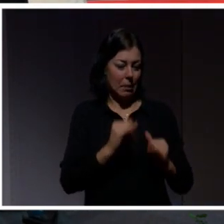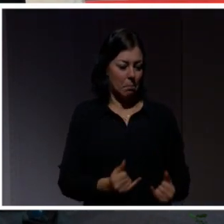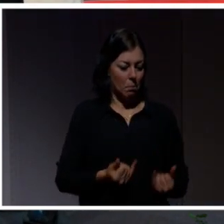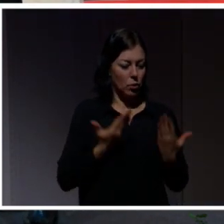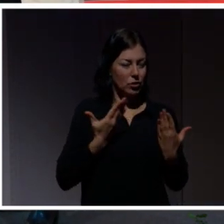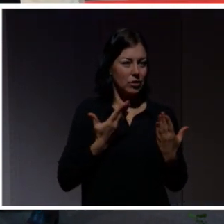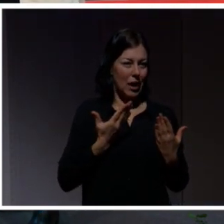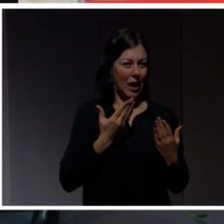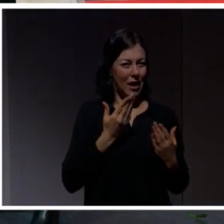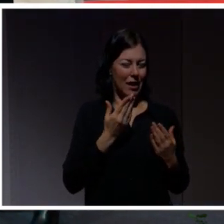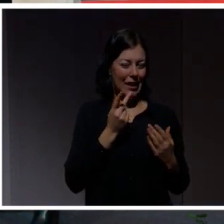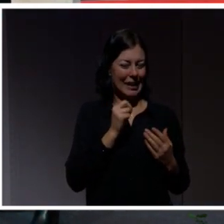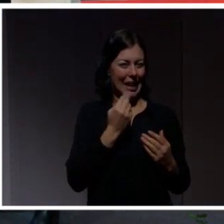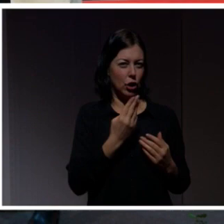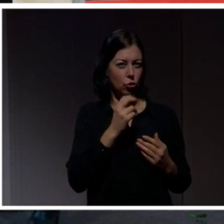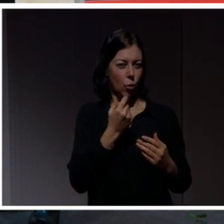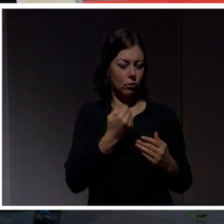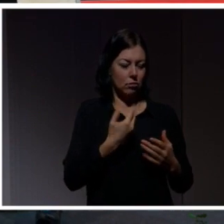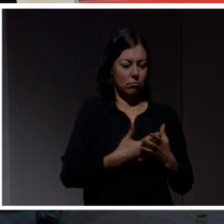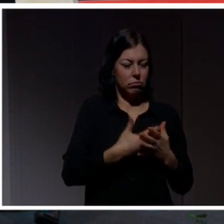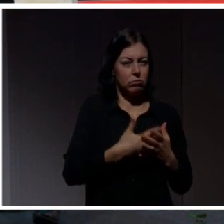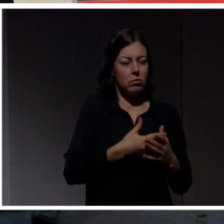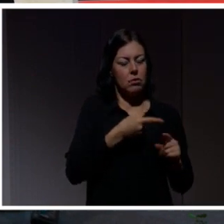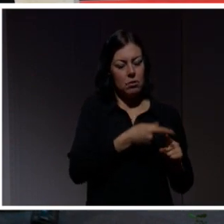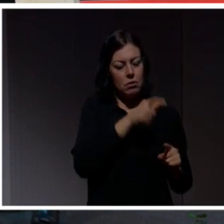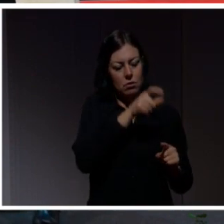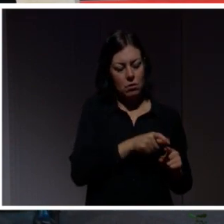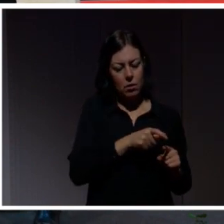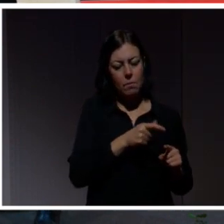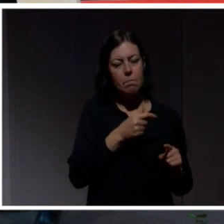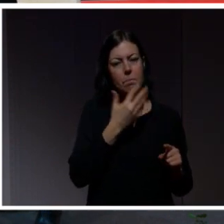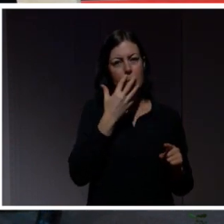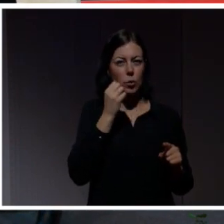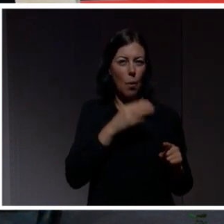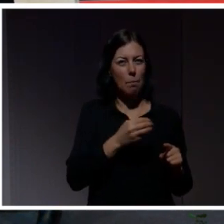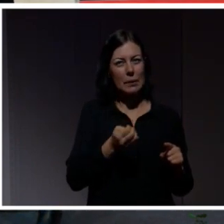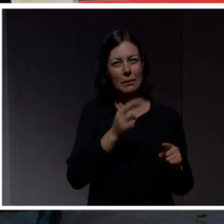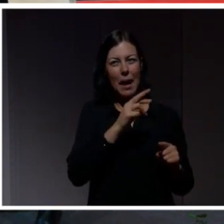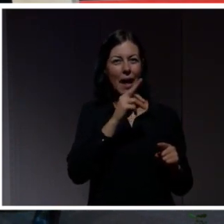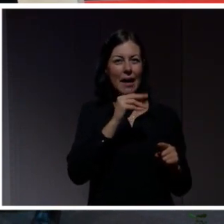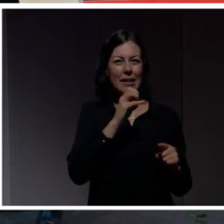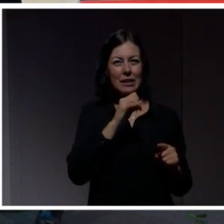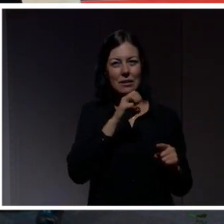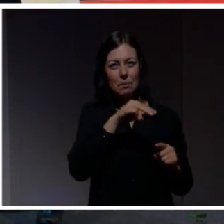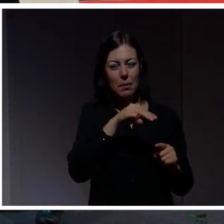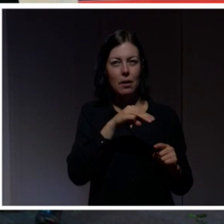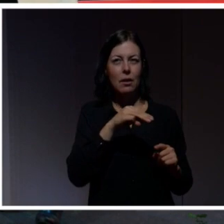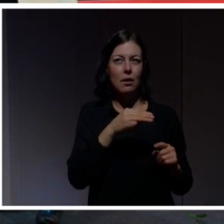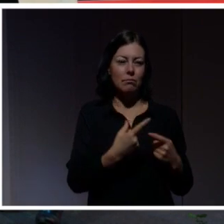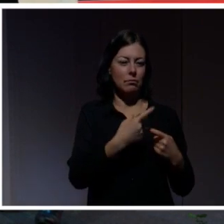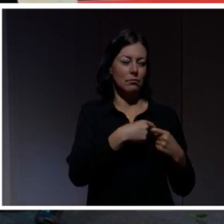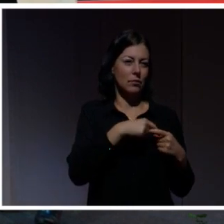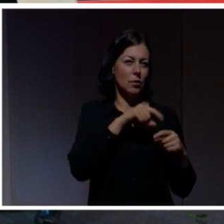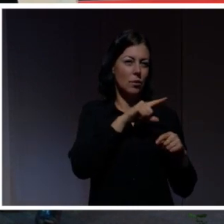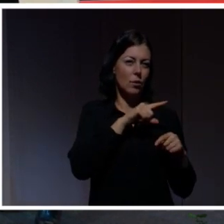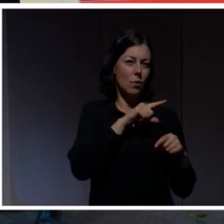the keynotes this morning, very sort of glancingly mentioned, for instance, racism built into a lot of these